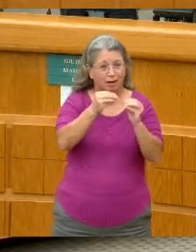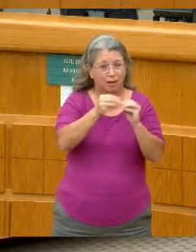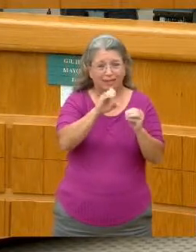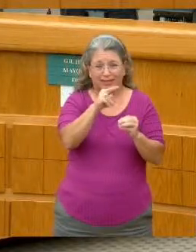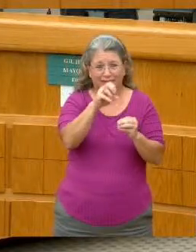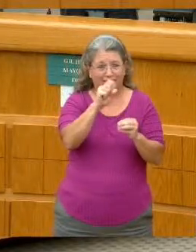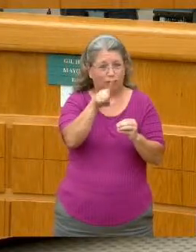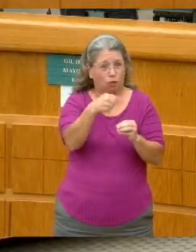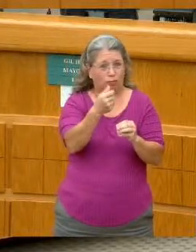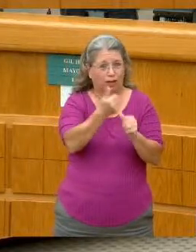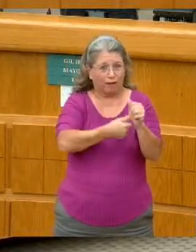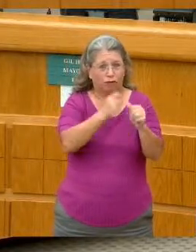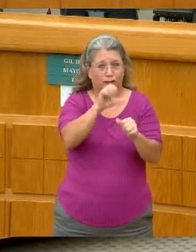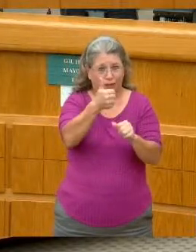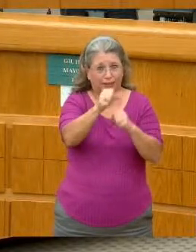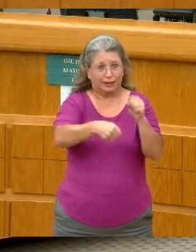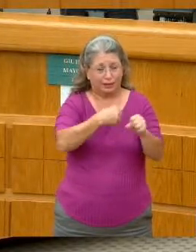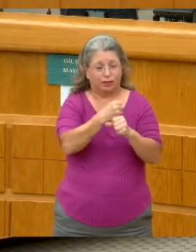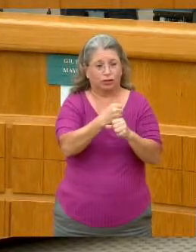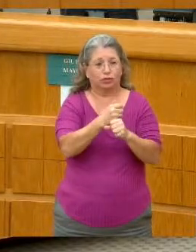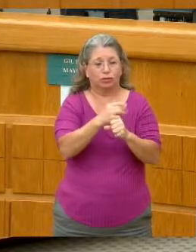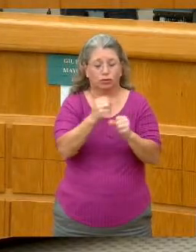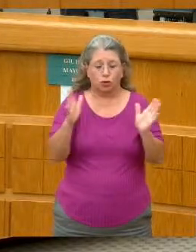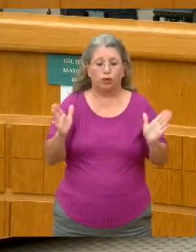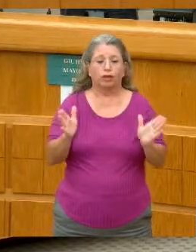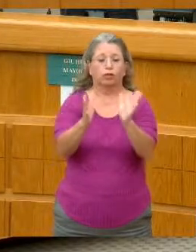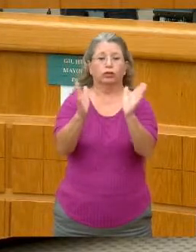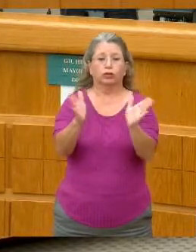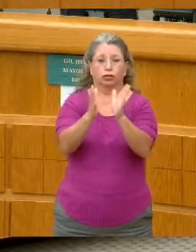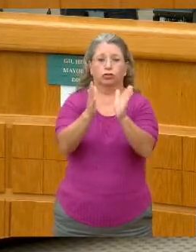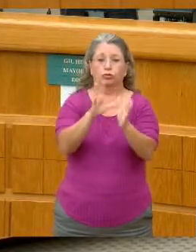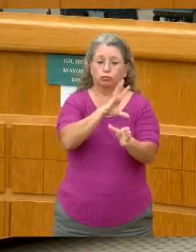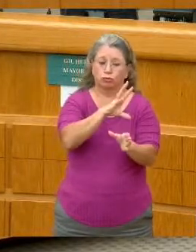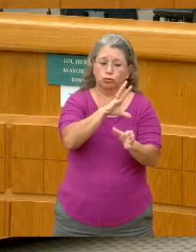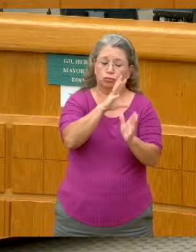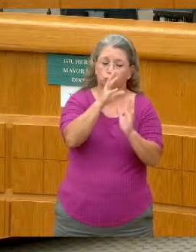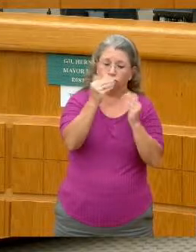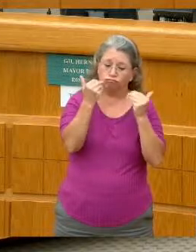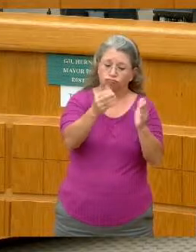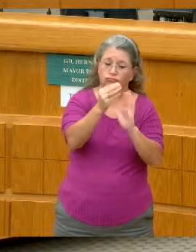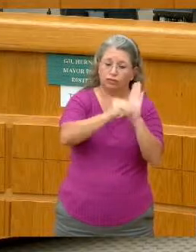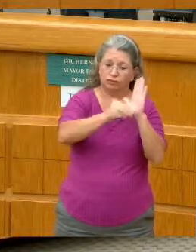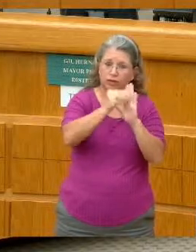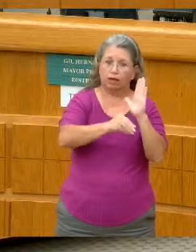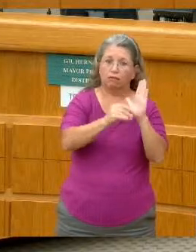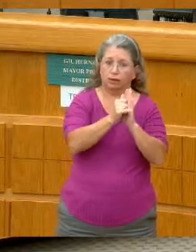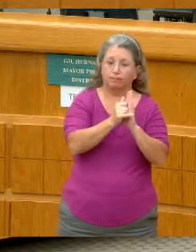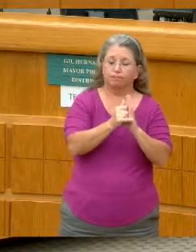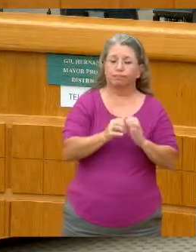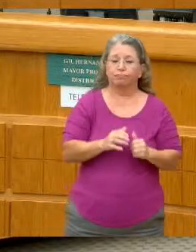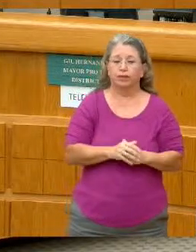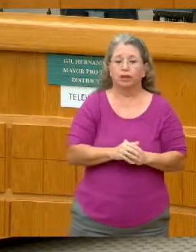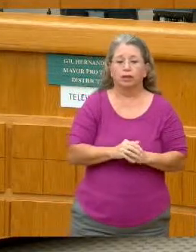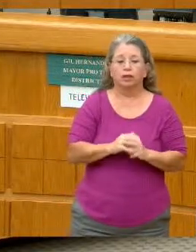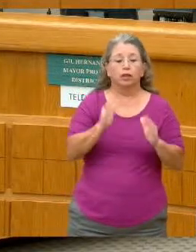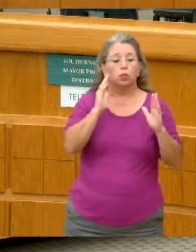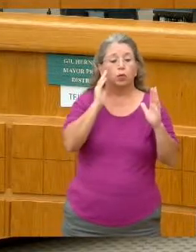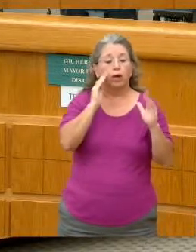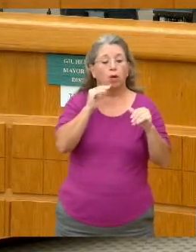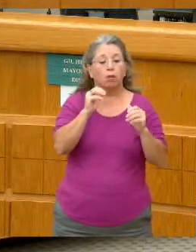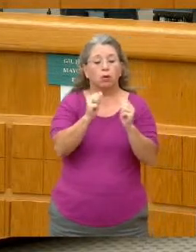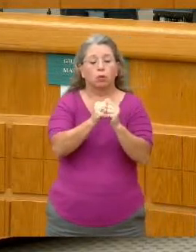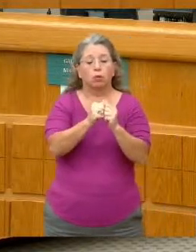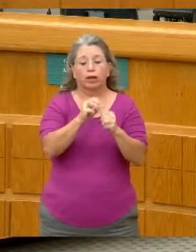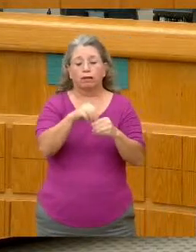really want to encourage you to participate in that as well as this. And we're hoping within the next week or 10 days,